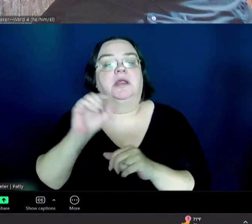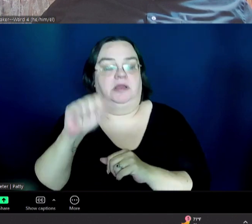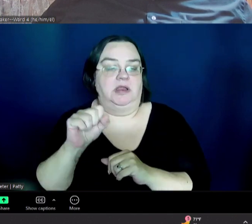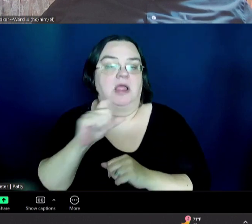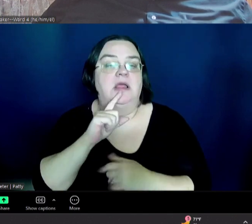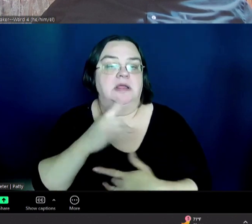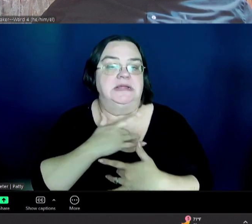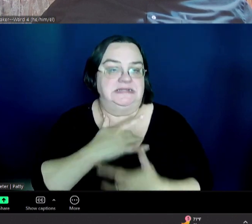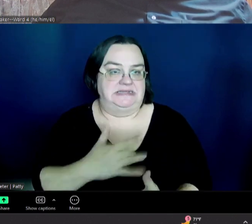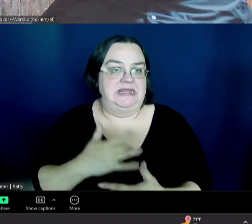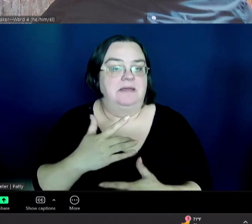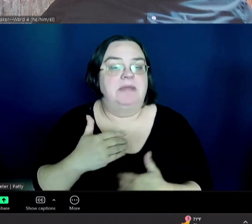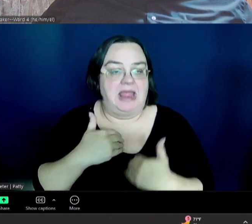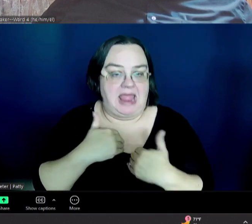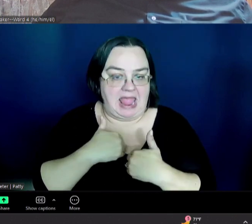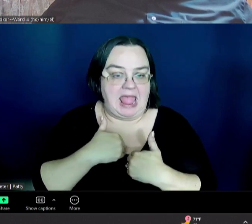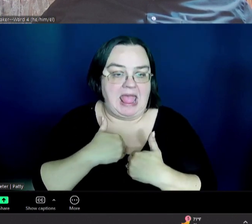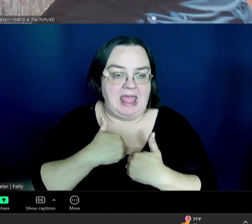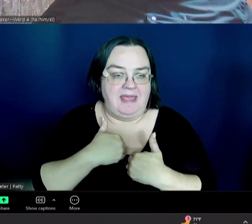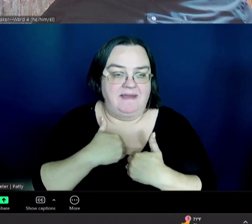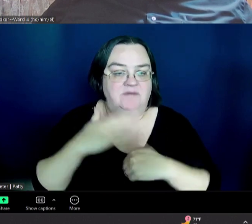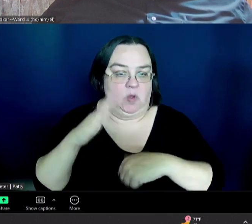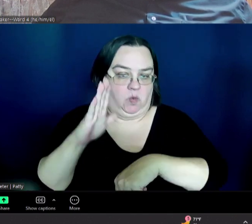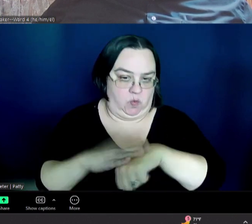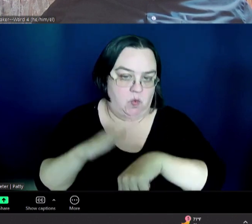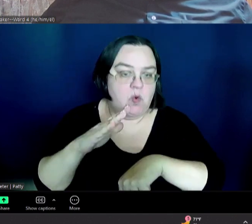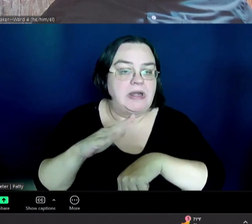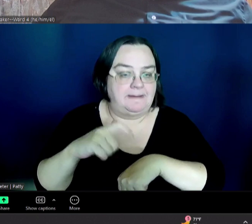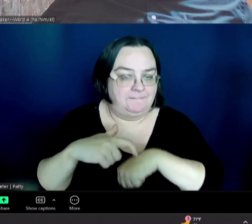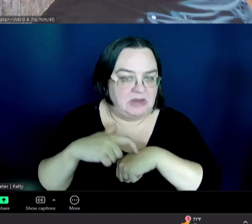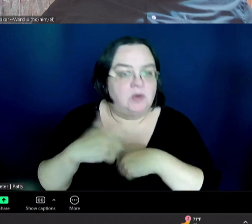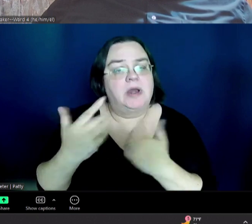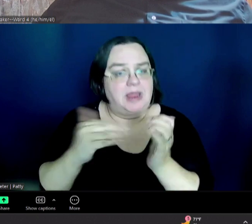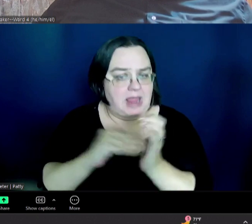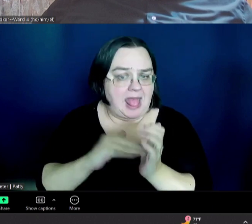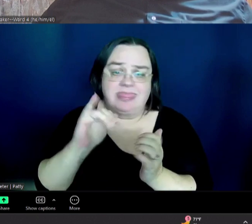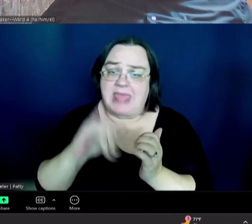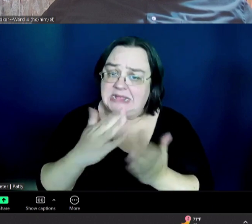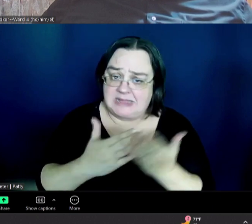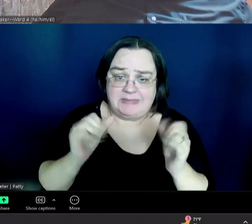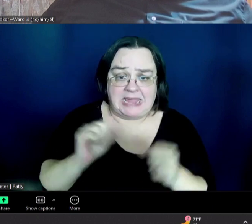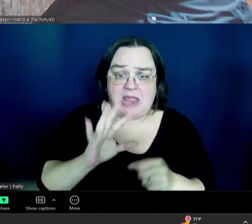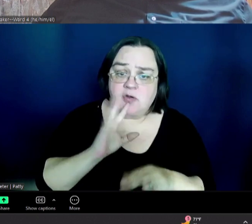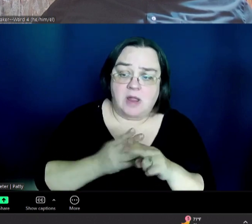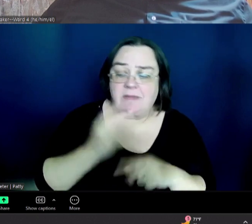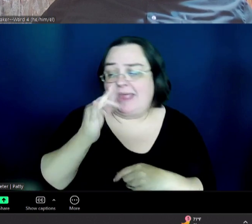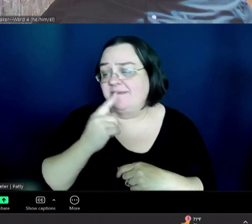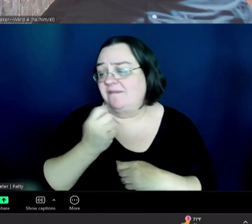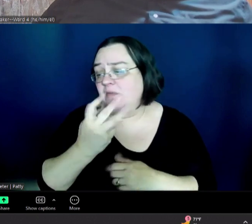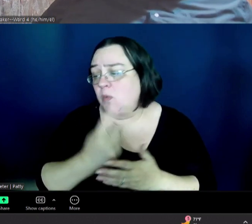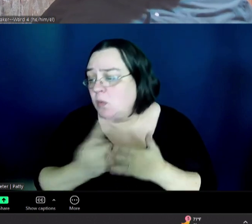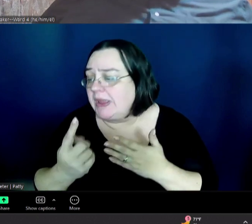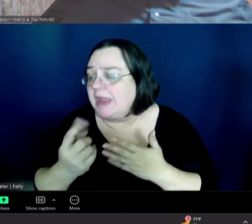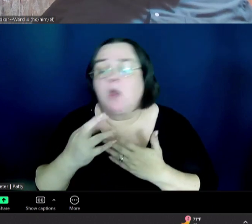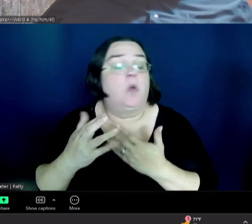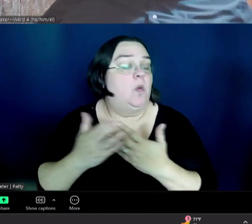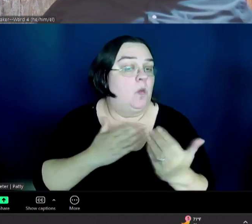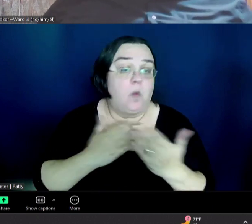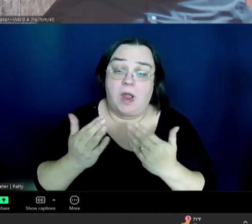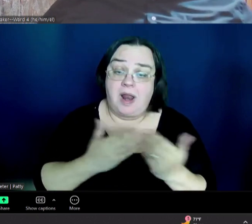a warning period, right? And that's, again, something that we can discuss, whether it's a couple of weeks, whatever you want it to